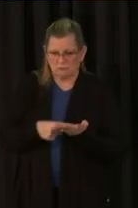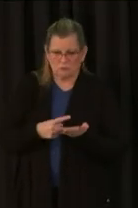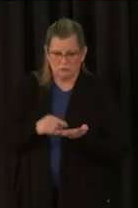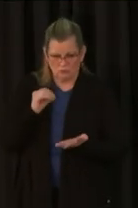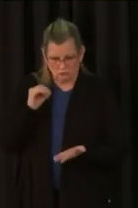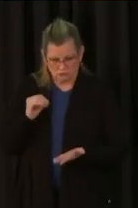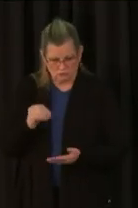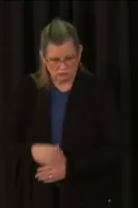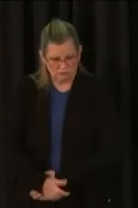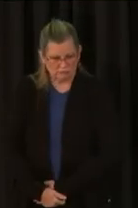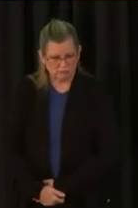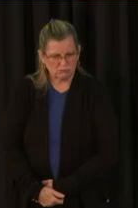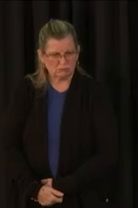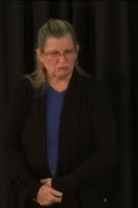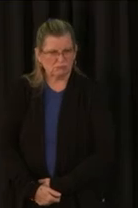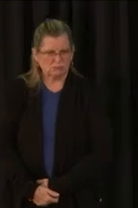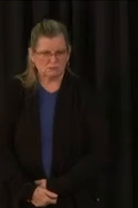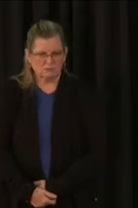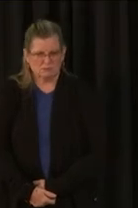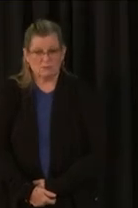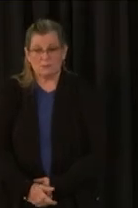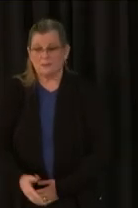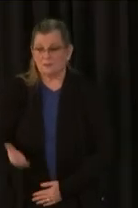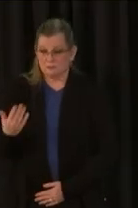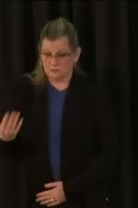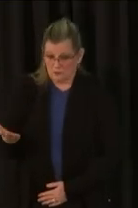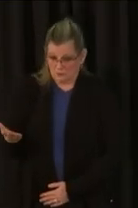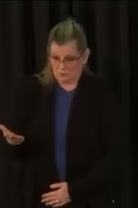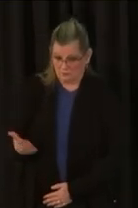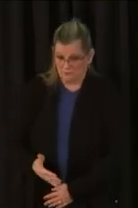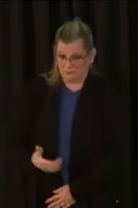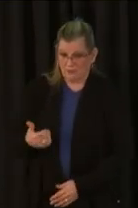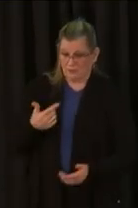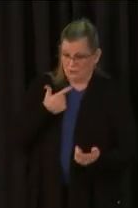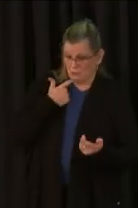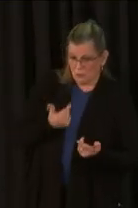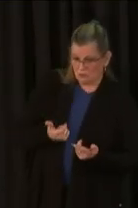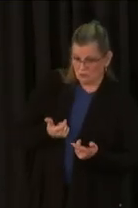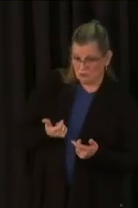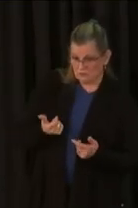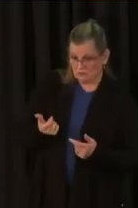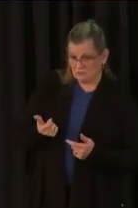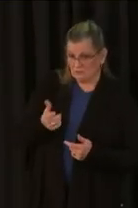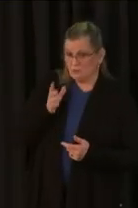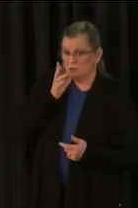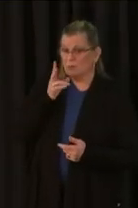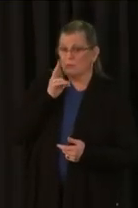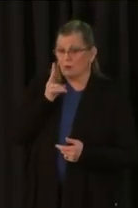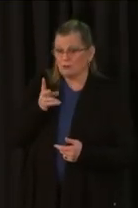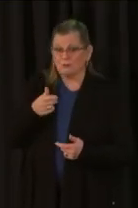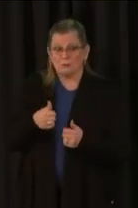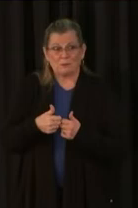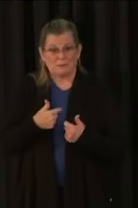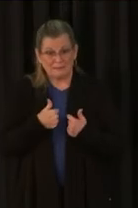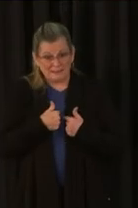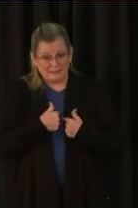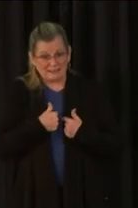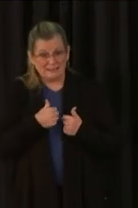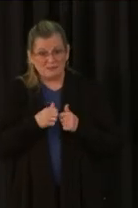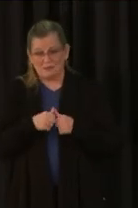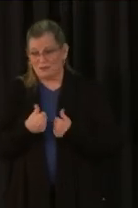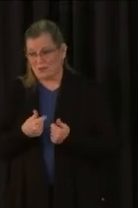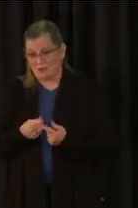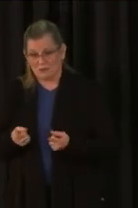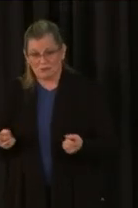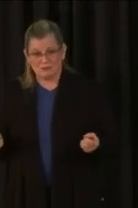and again, as Deputy Mayor says, usually, it's the night before where the fencing goes up,